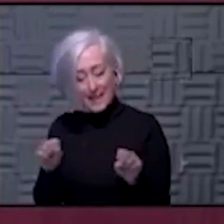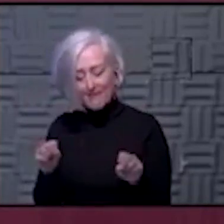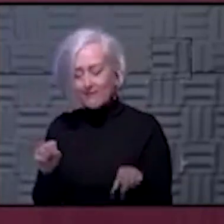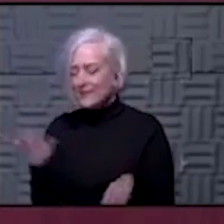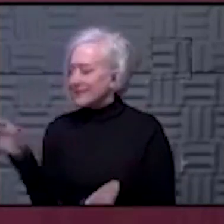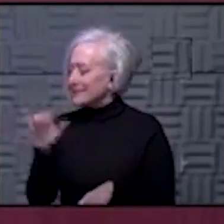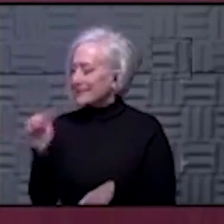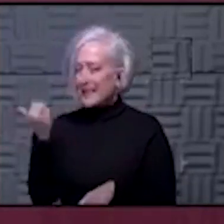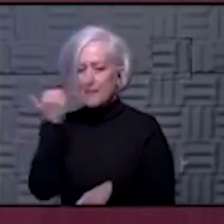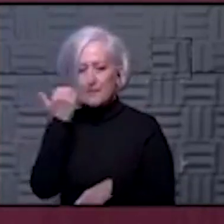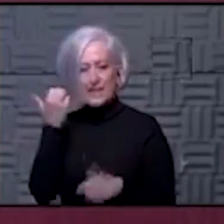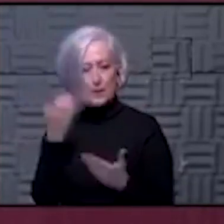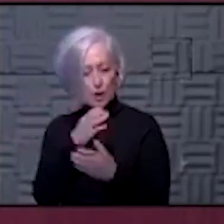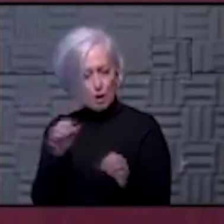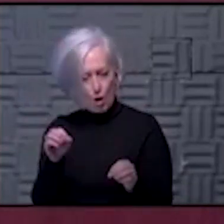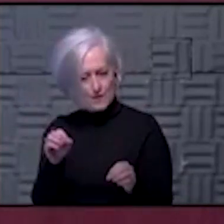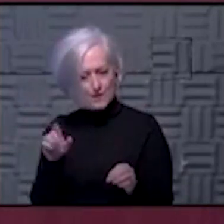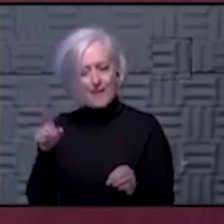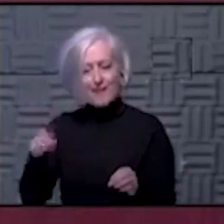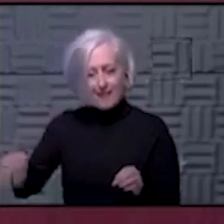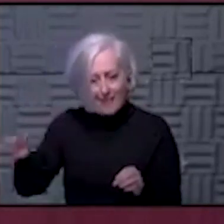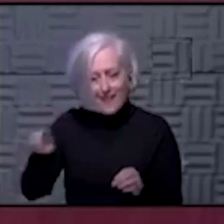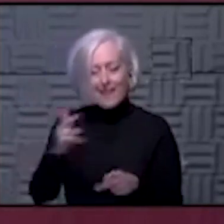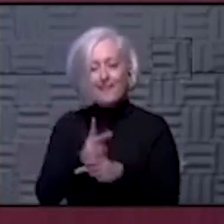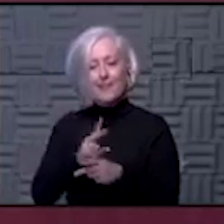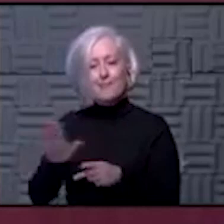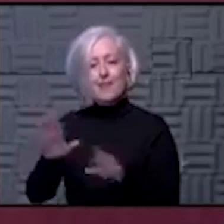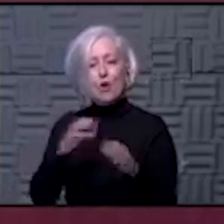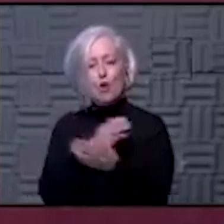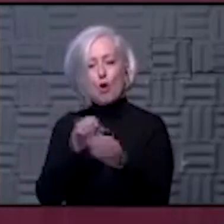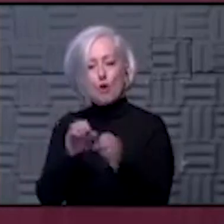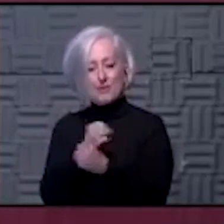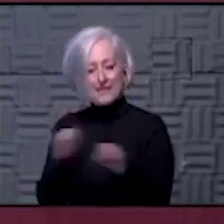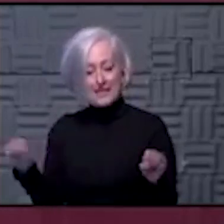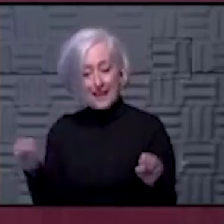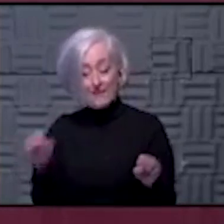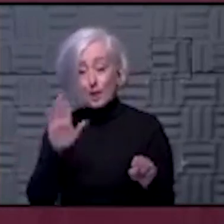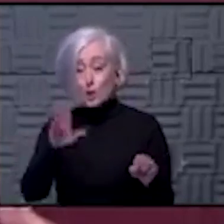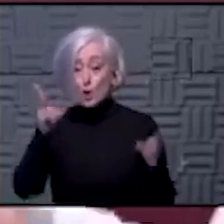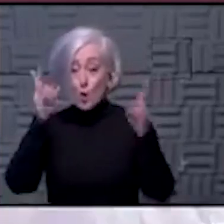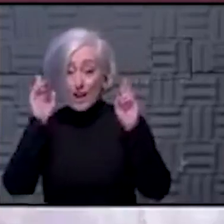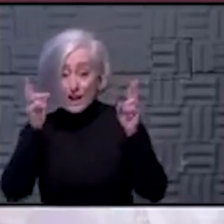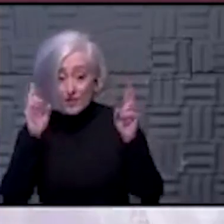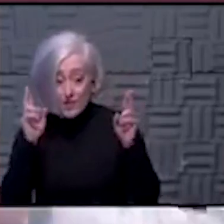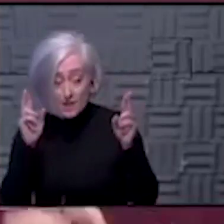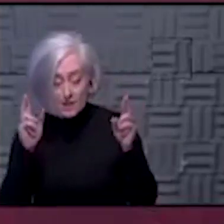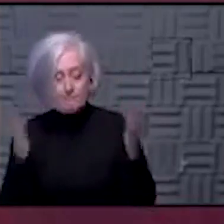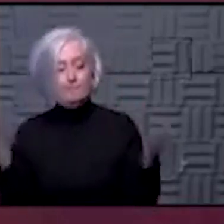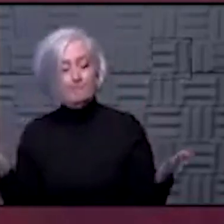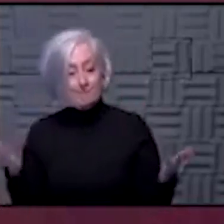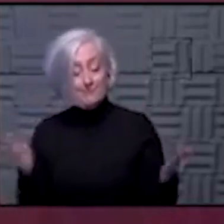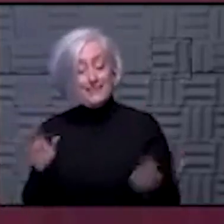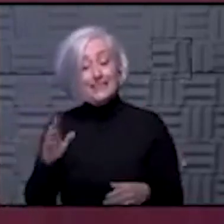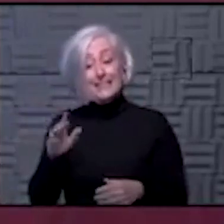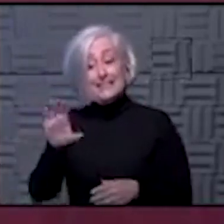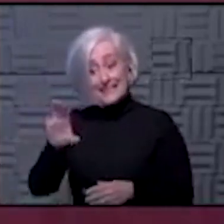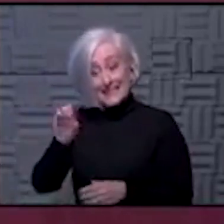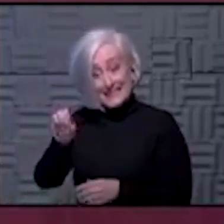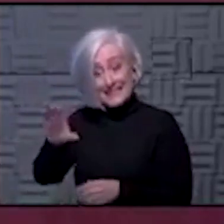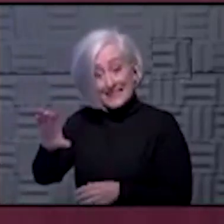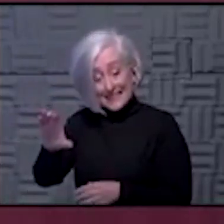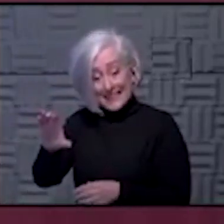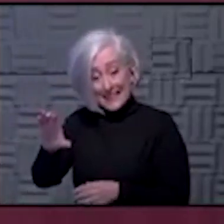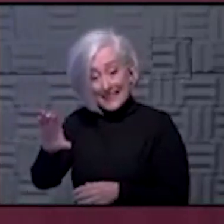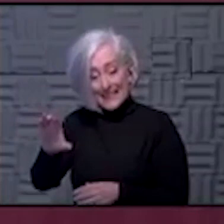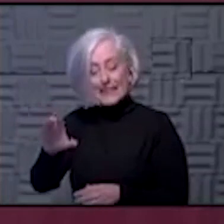done because dentists have done a great job at keeping their offices safe. Even your hairdresser, okay. The CDC, we keep talking about on this program,